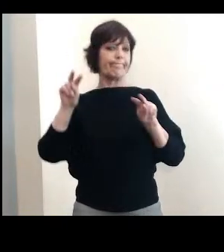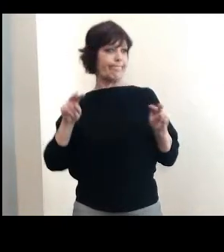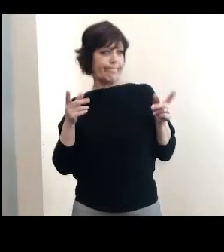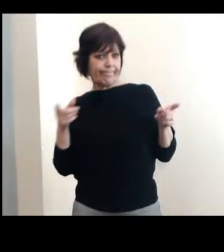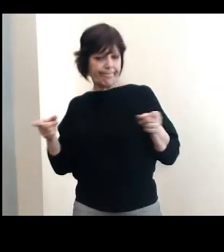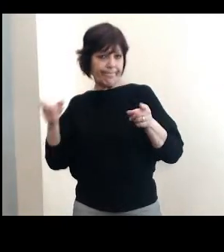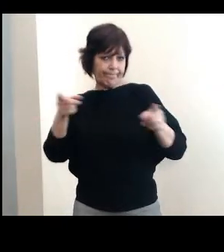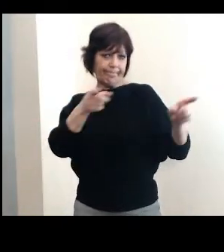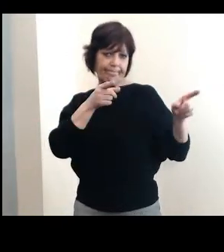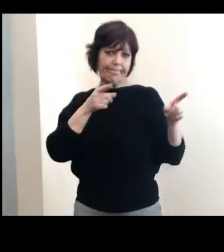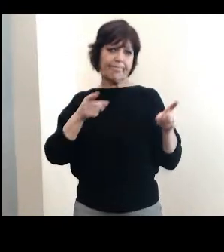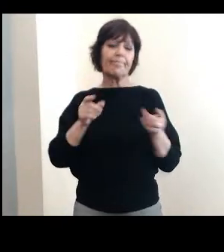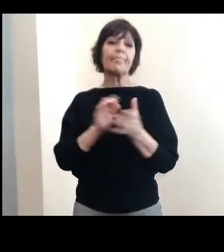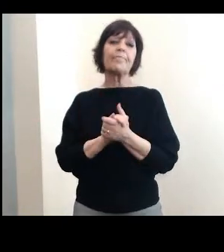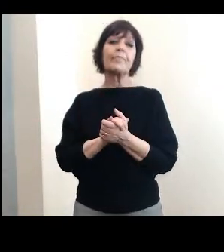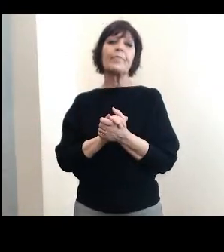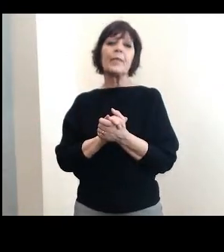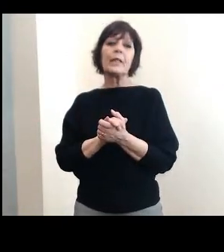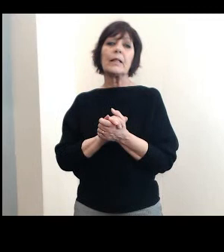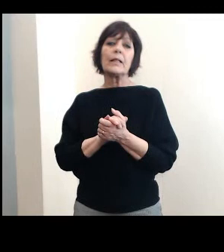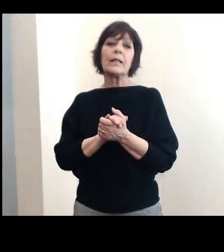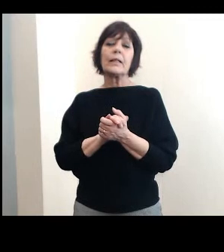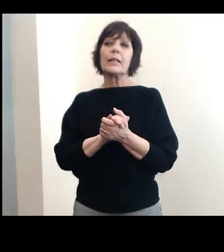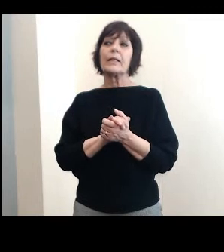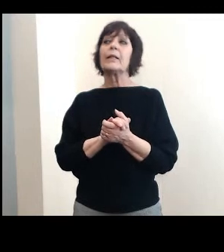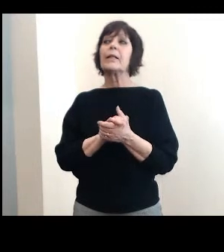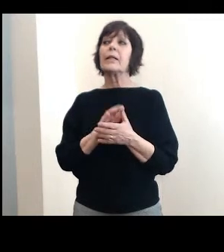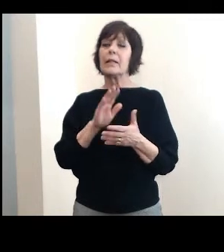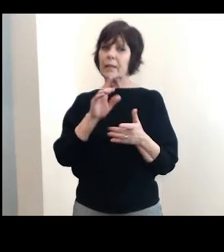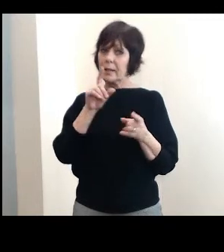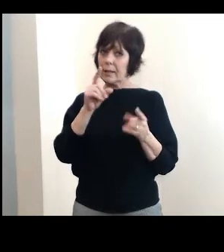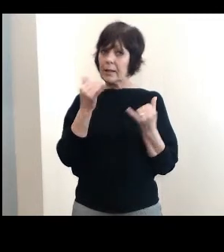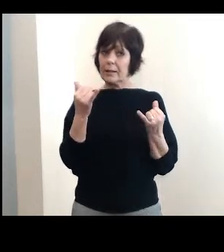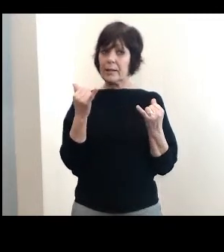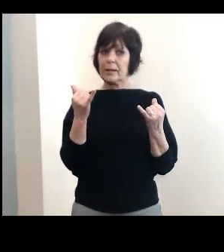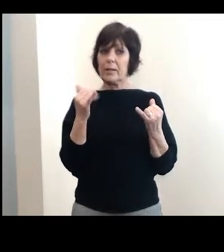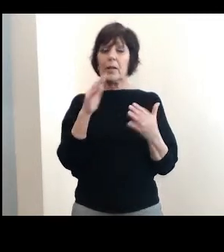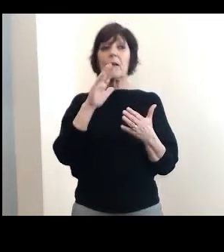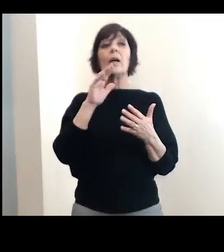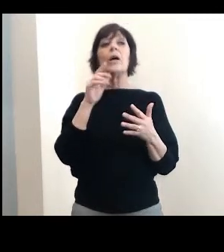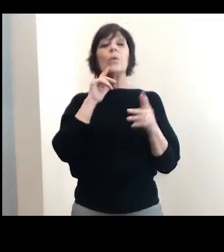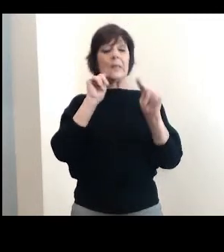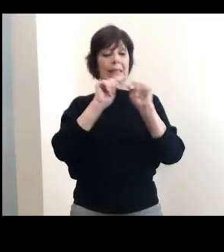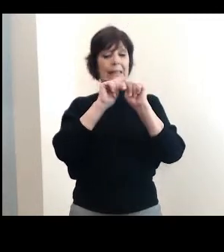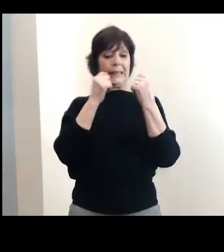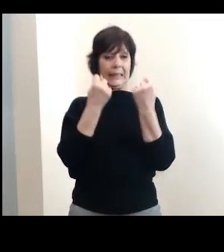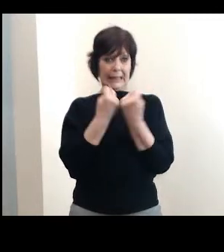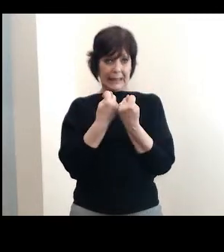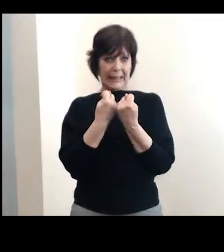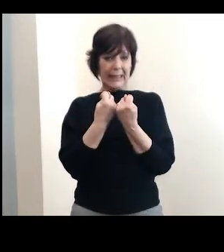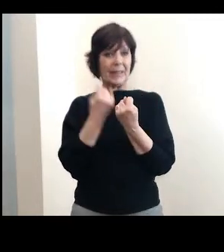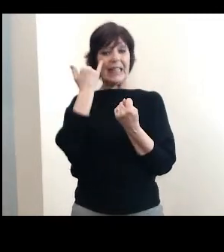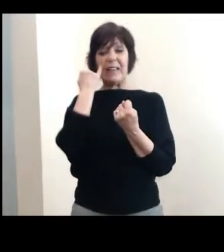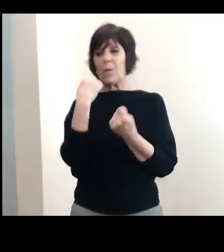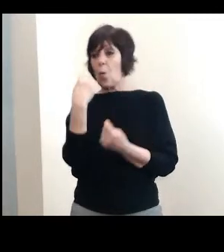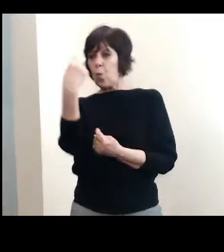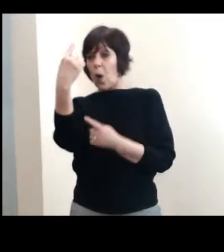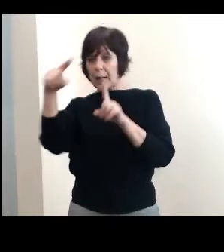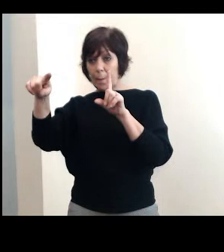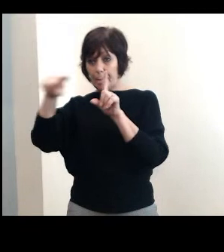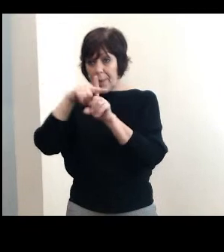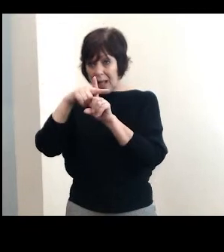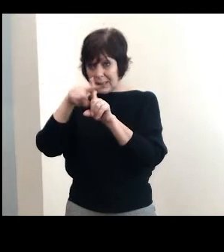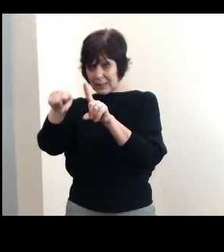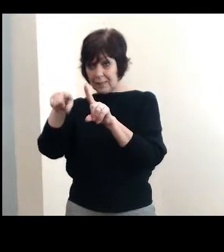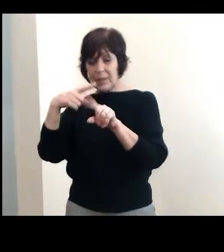of people who've been positive, and we're placing all teams with at least one case on pause for 10